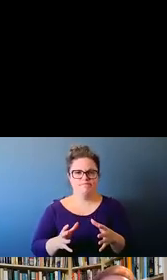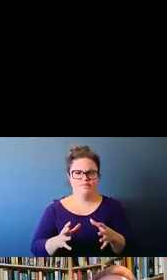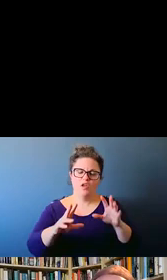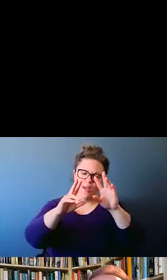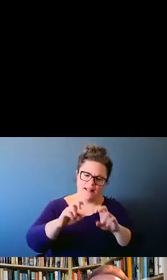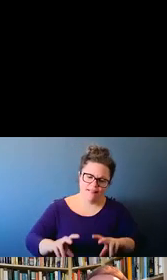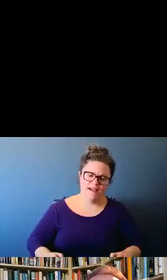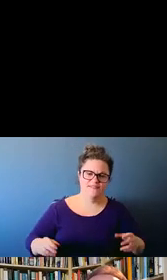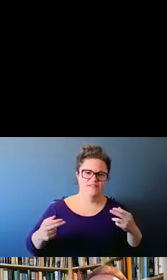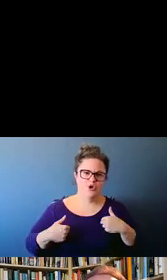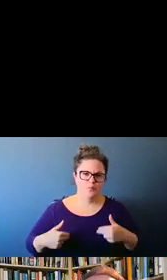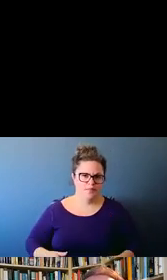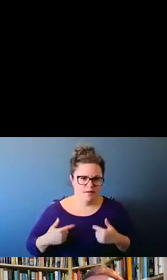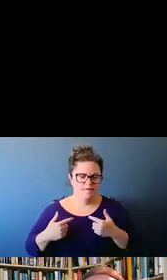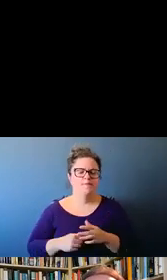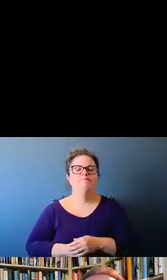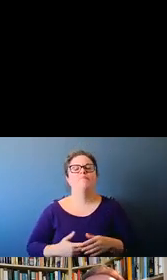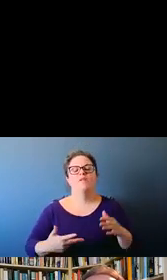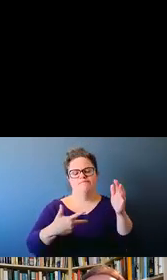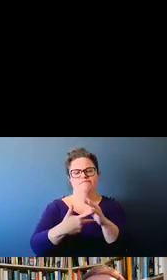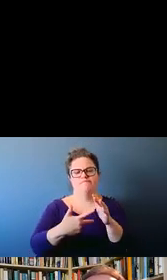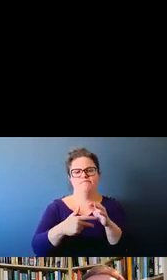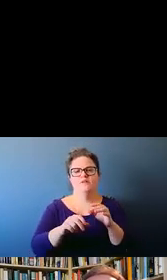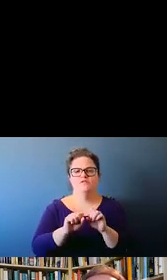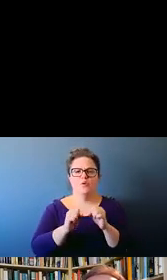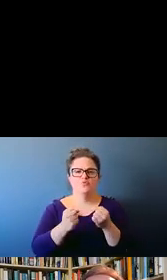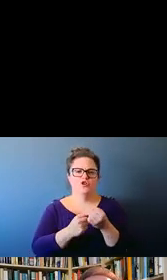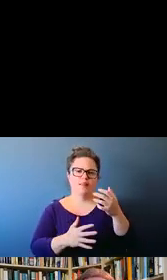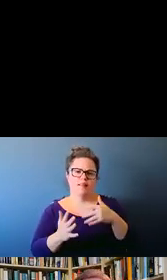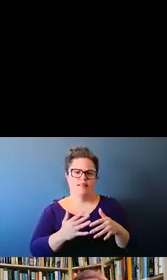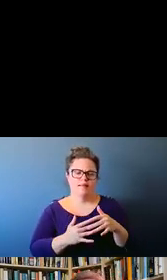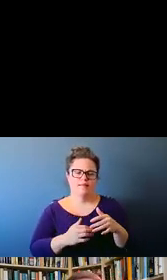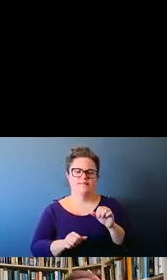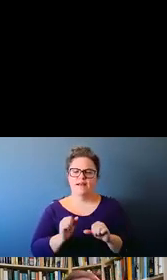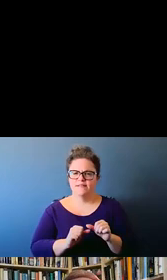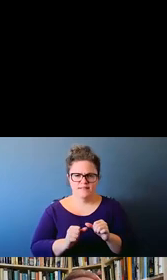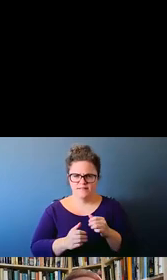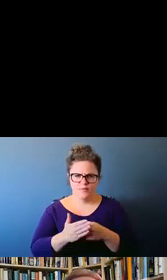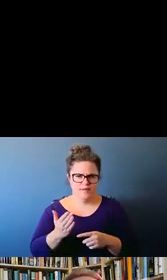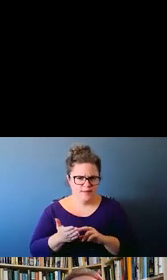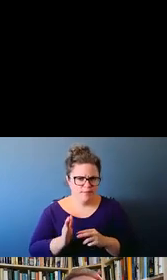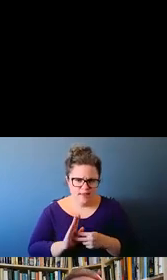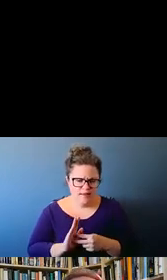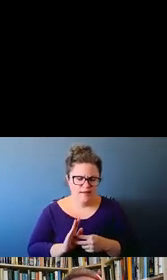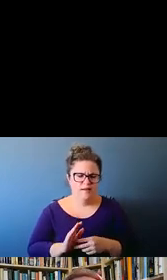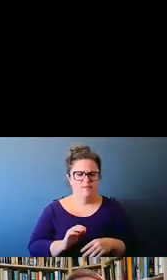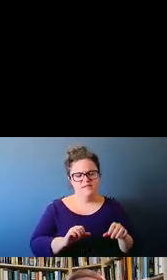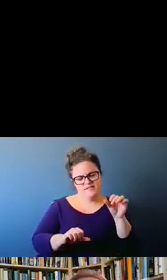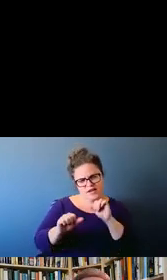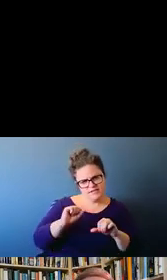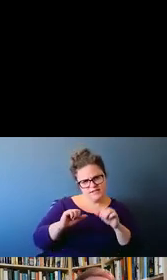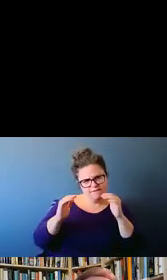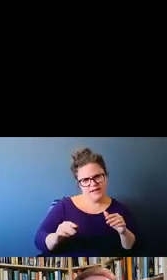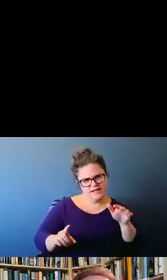social science mean? Social sciences are really the scientific study of societies and the relationship